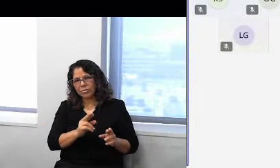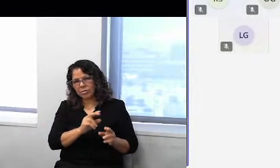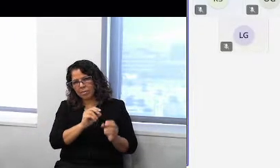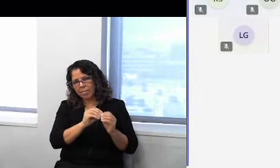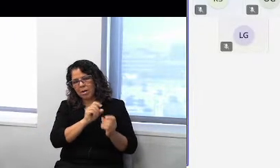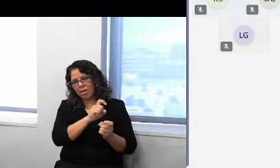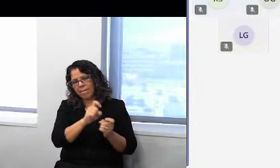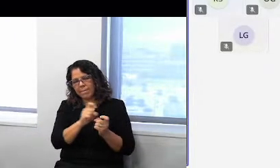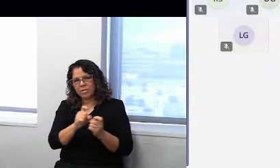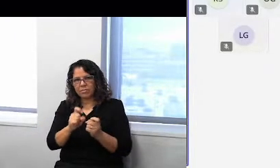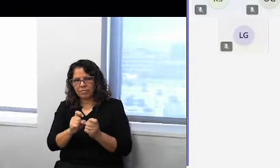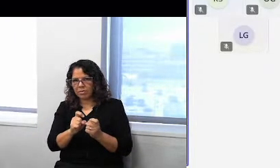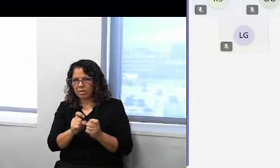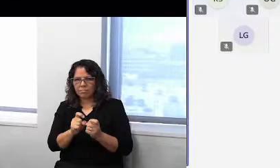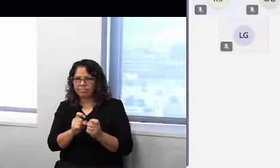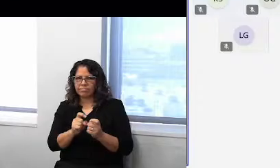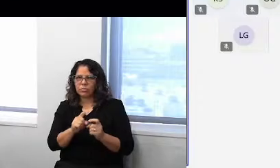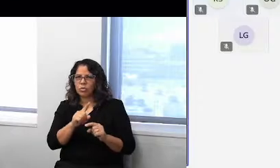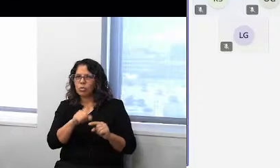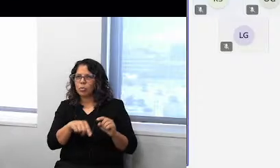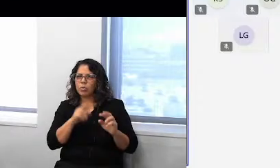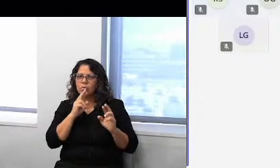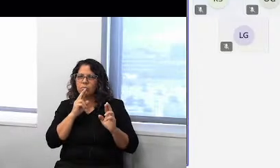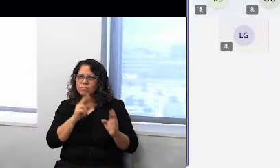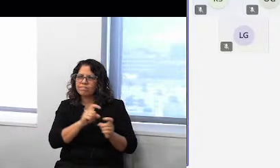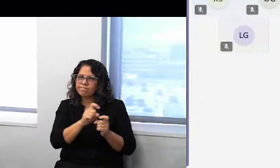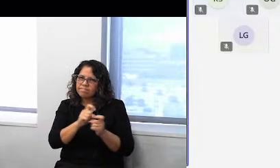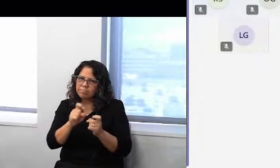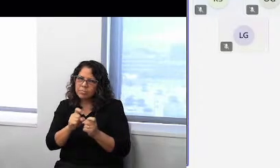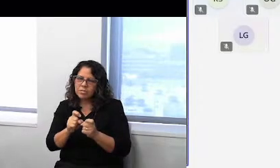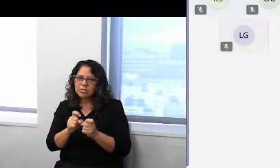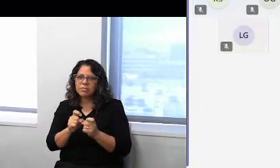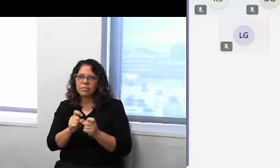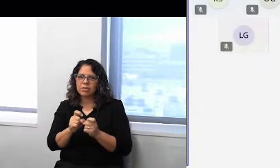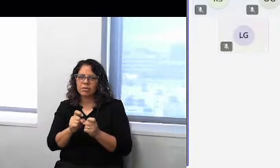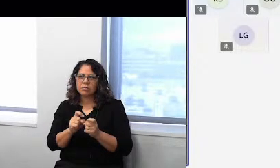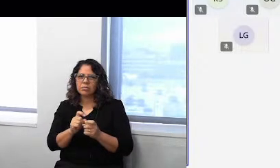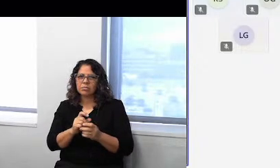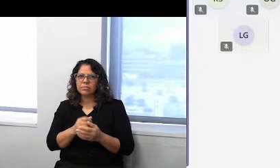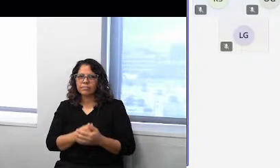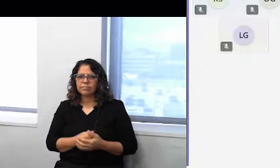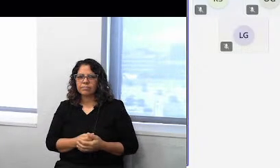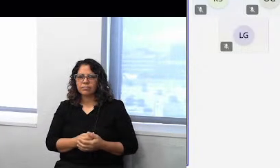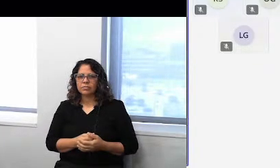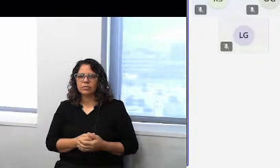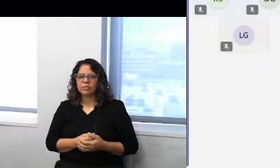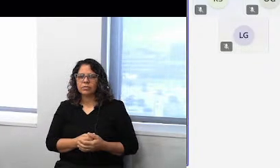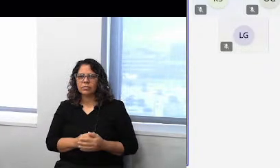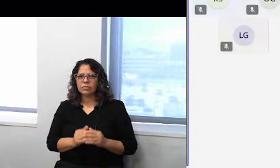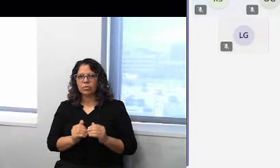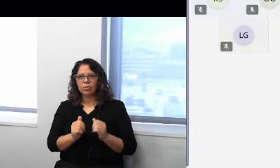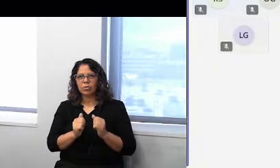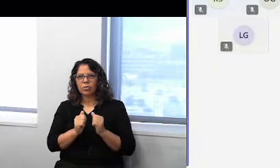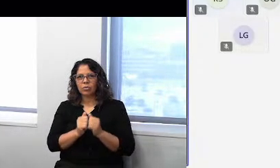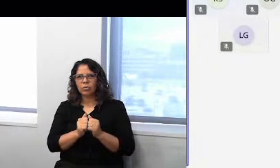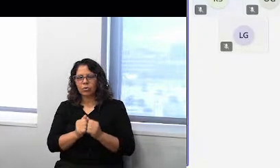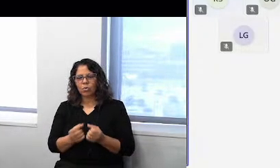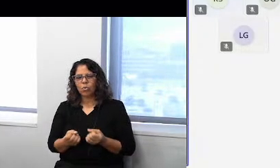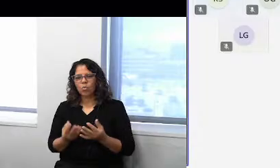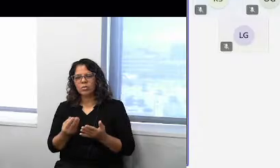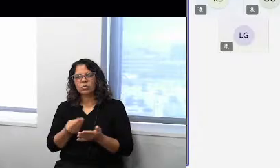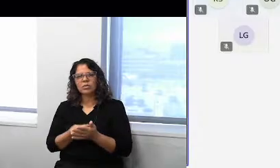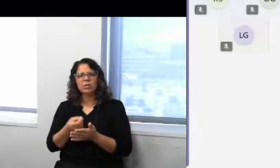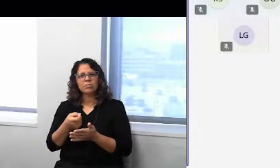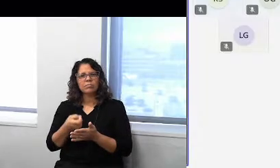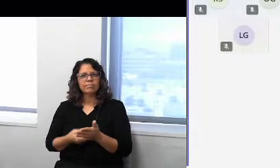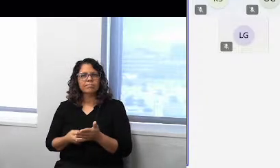of that coupled with the distribution energy resources, because I do not have that number in the hand. I mean, I was asking the